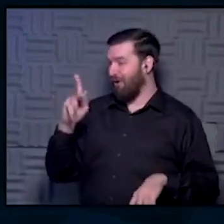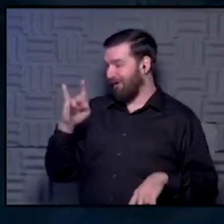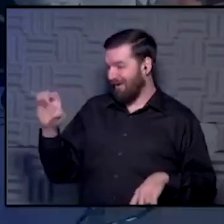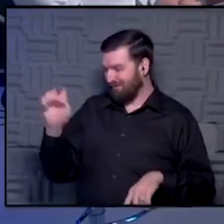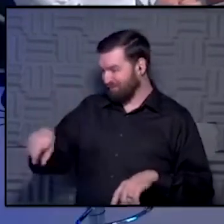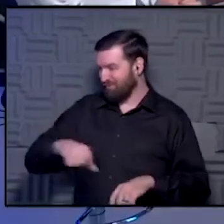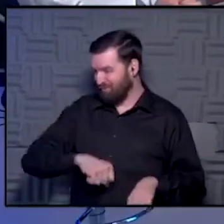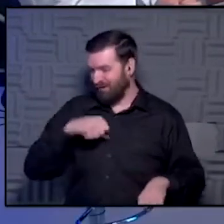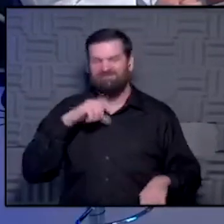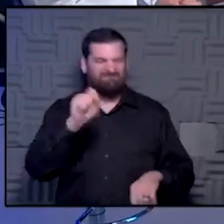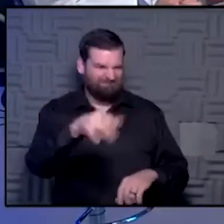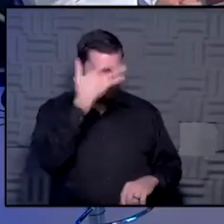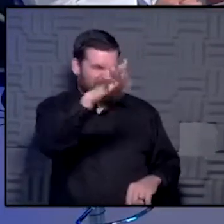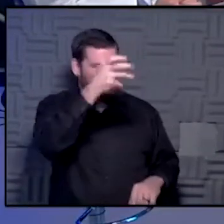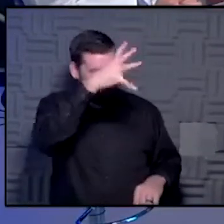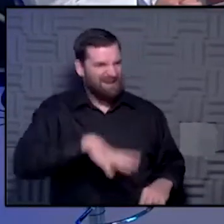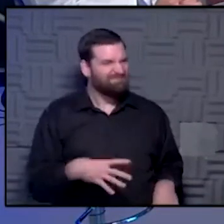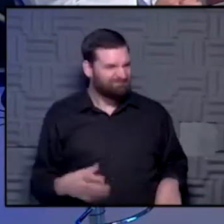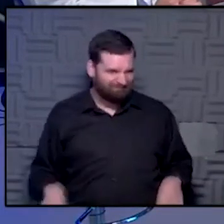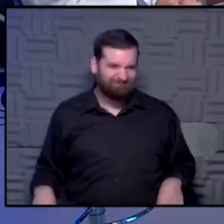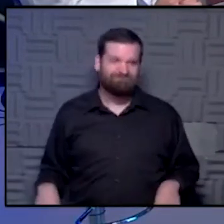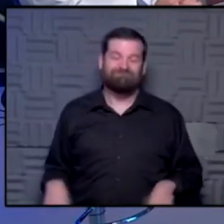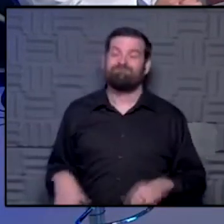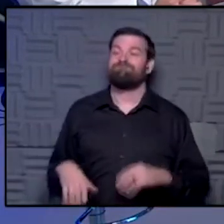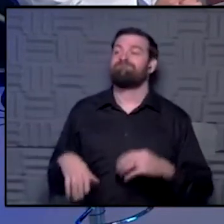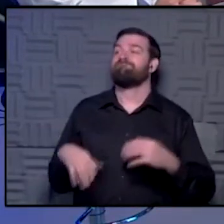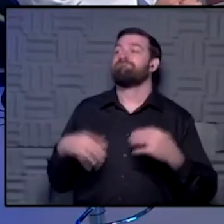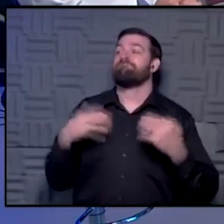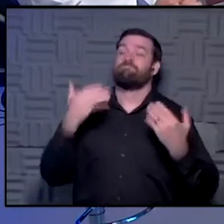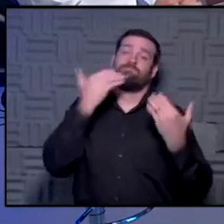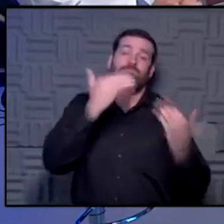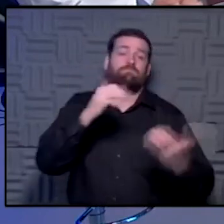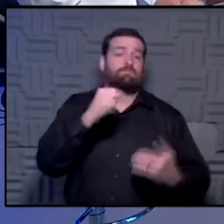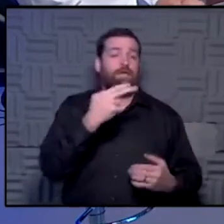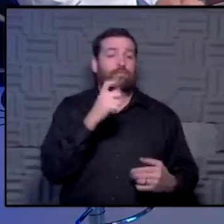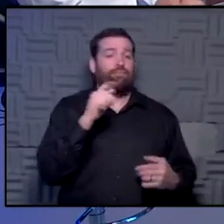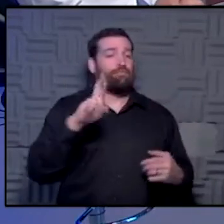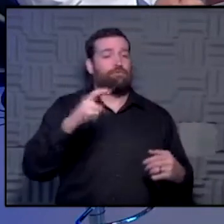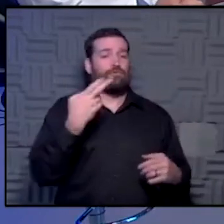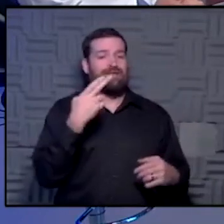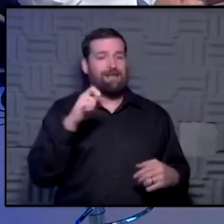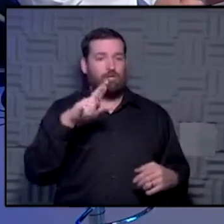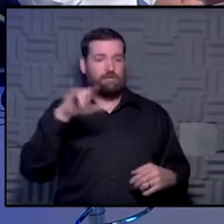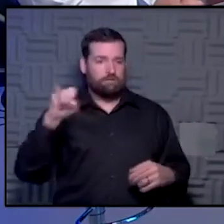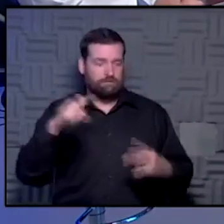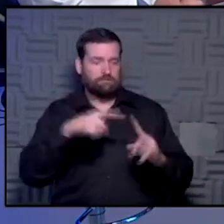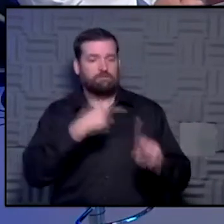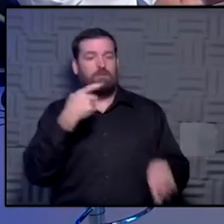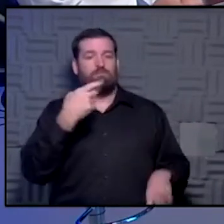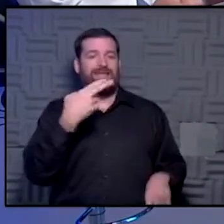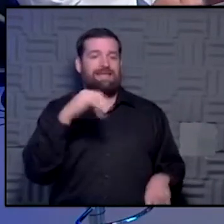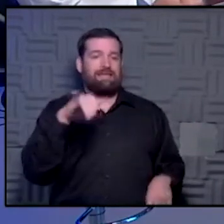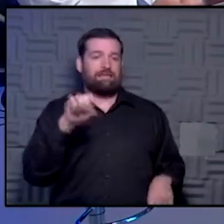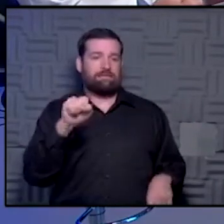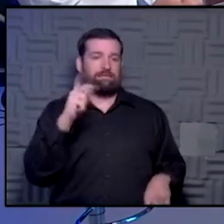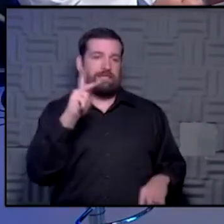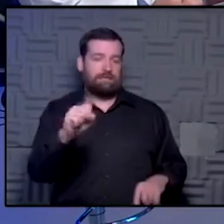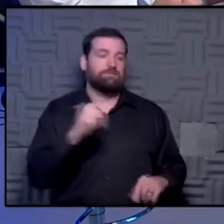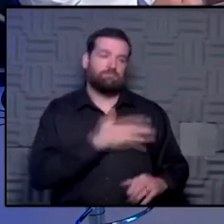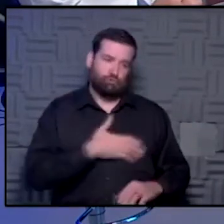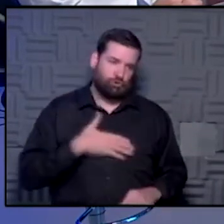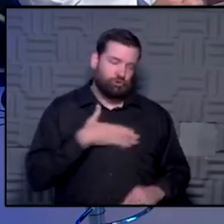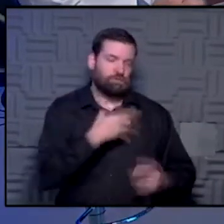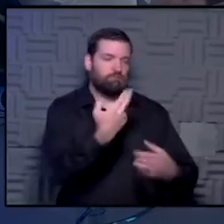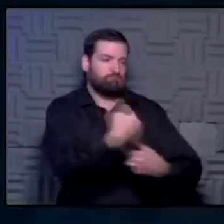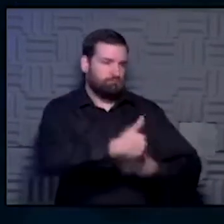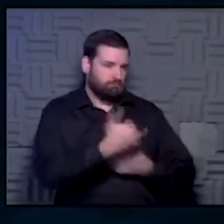Smart man. Well done. All right. So we want to say thanks to Heather Harris out there from Hays, Kansas, and appreciate your joining